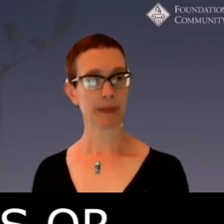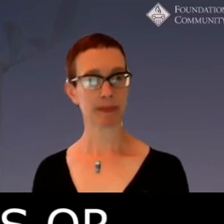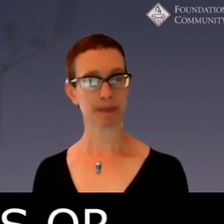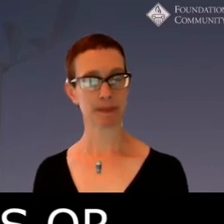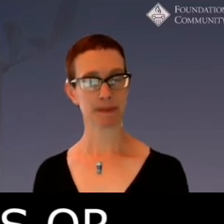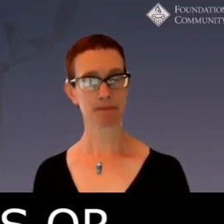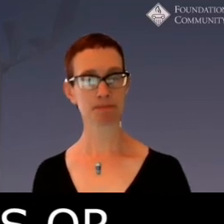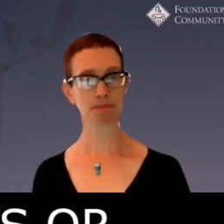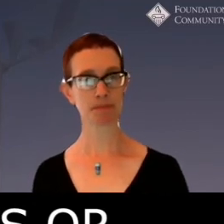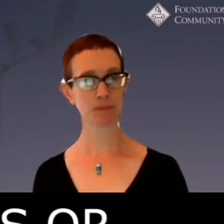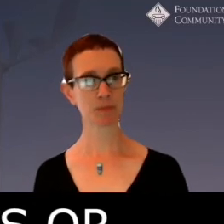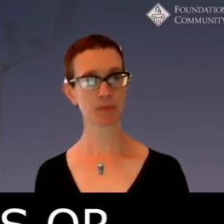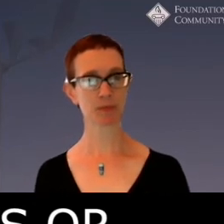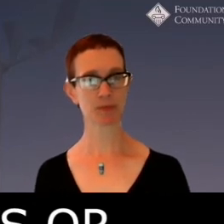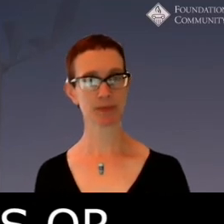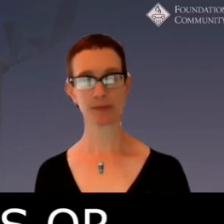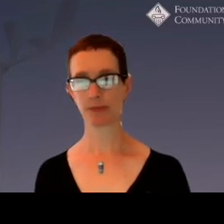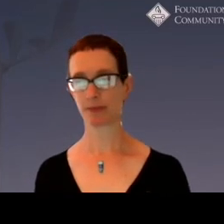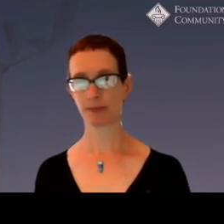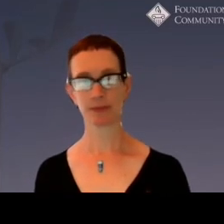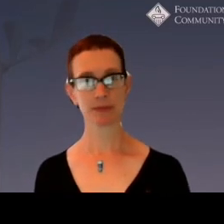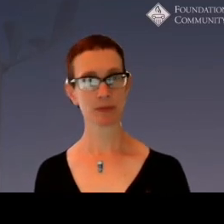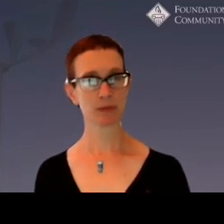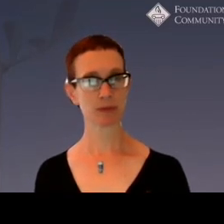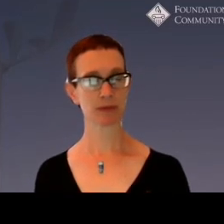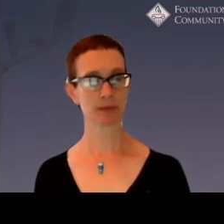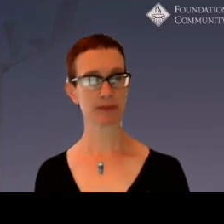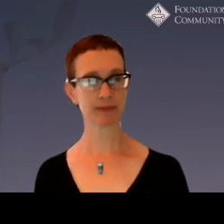A hand up for Lena.